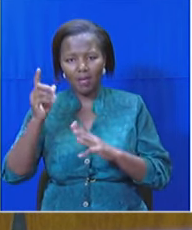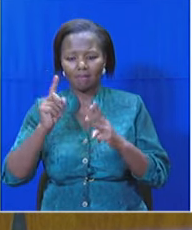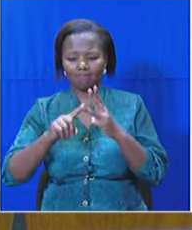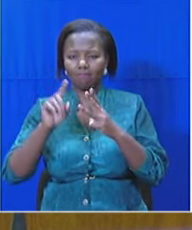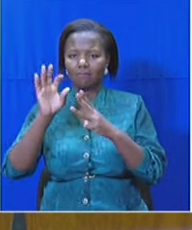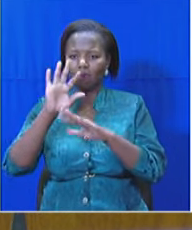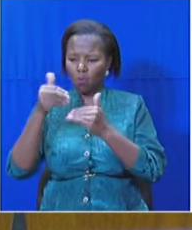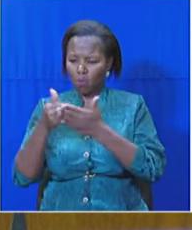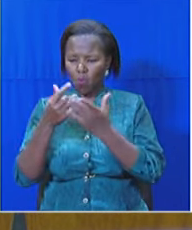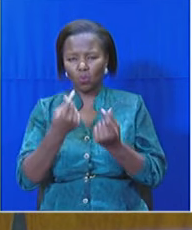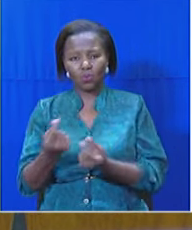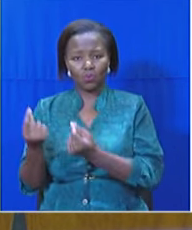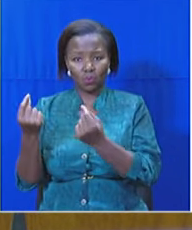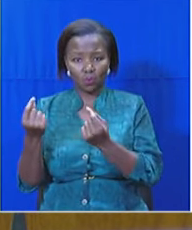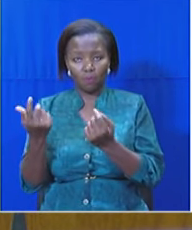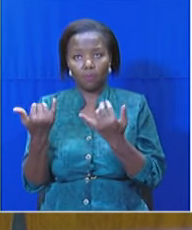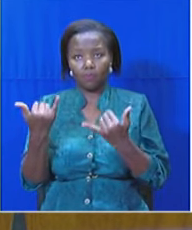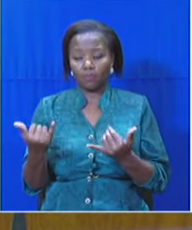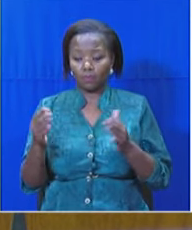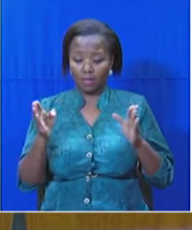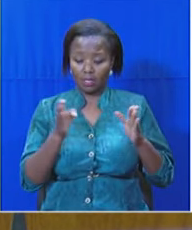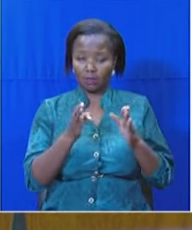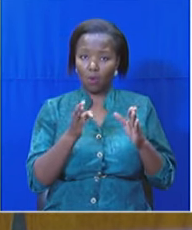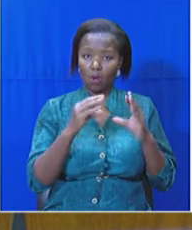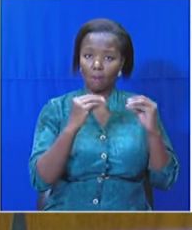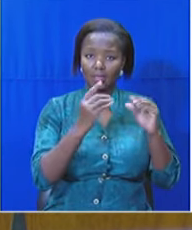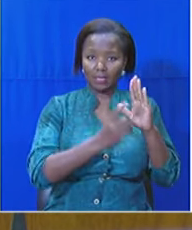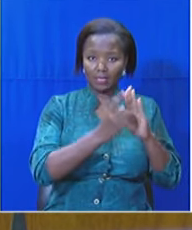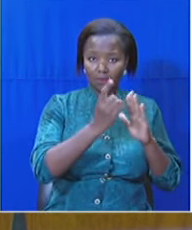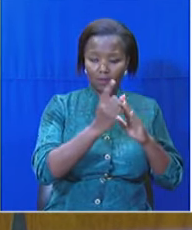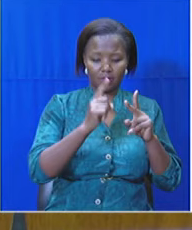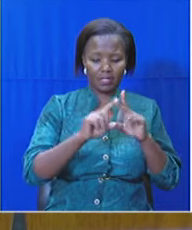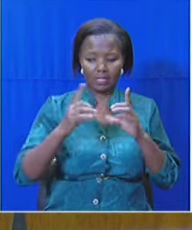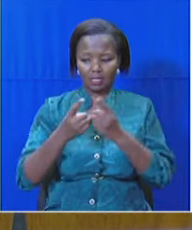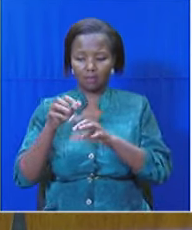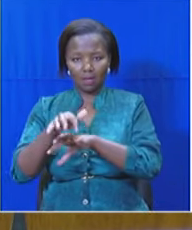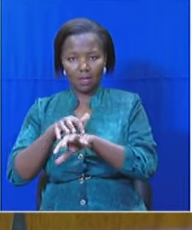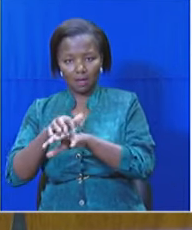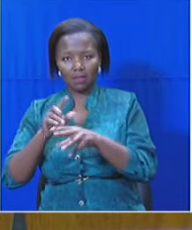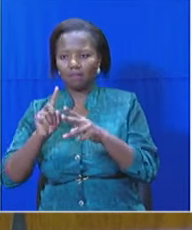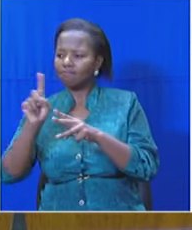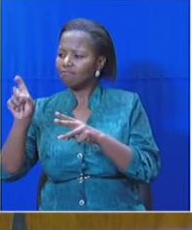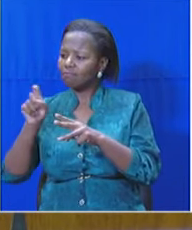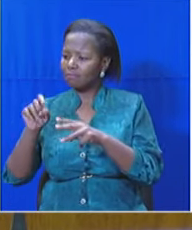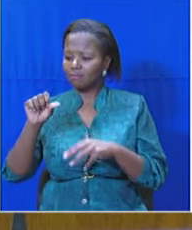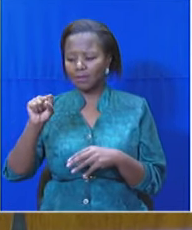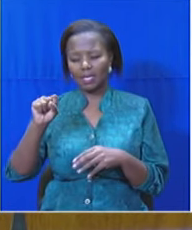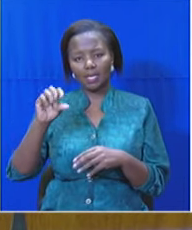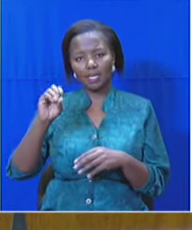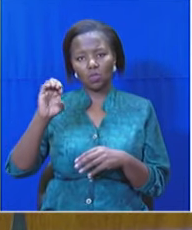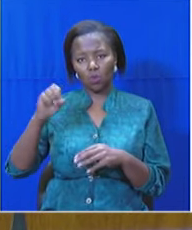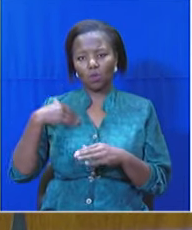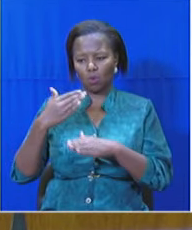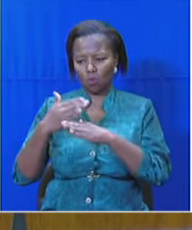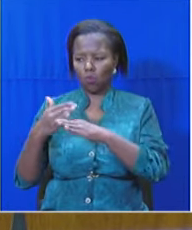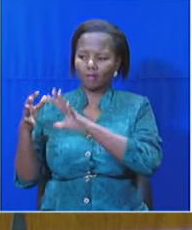with the Department of Small Business Development and the Department of Agriculture and other state-owned enterprises that